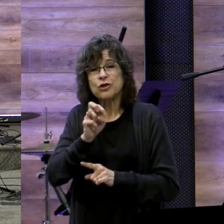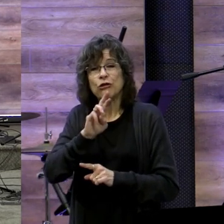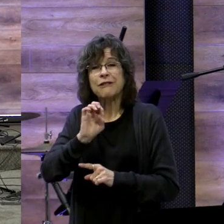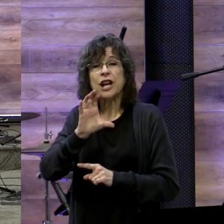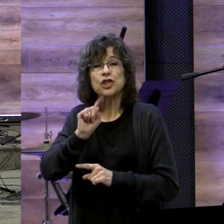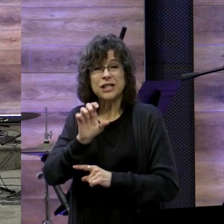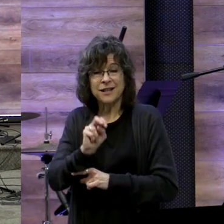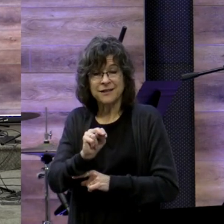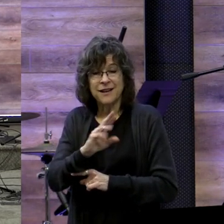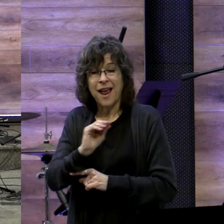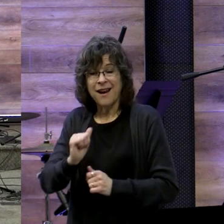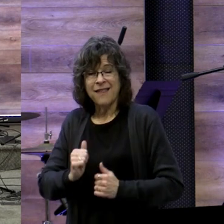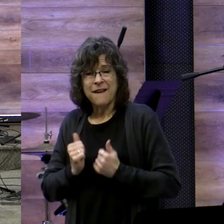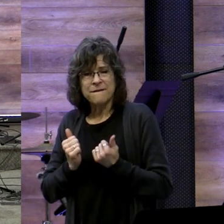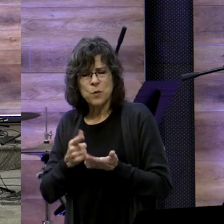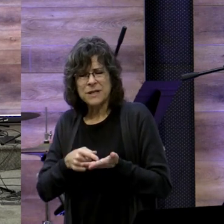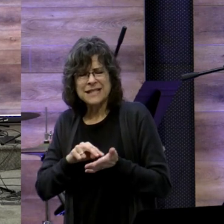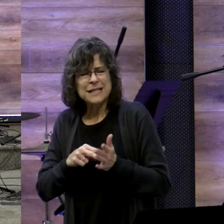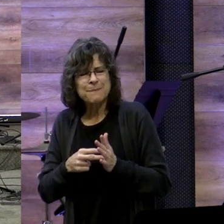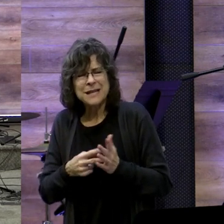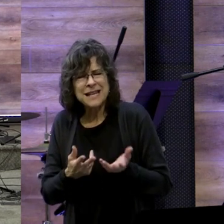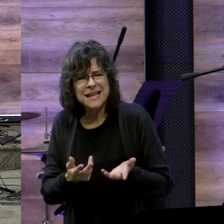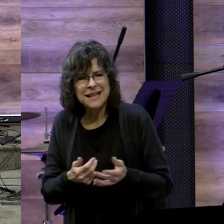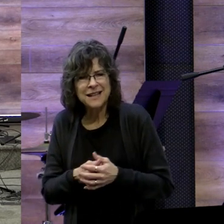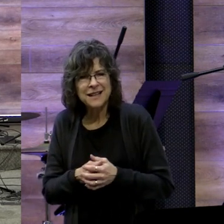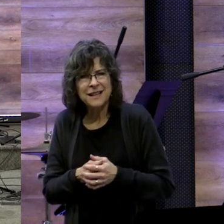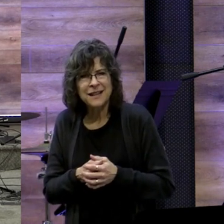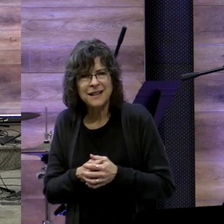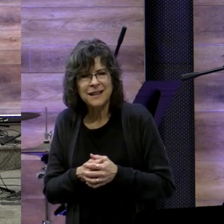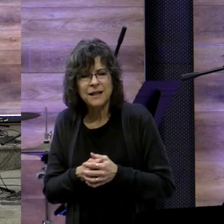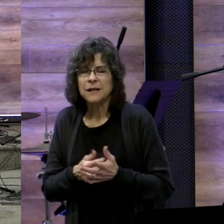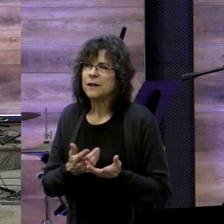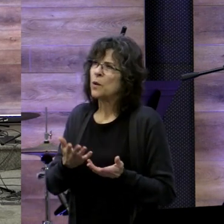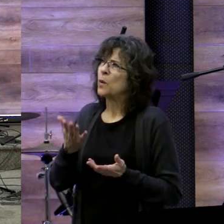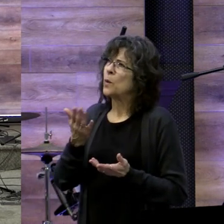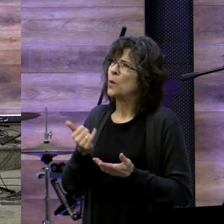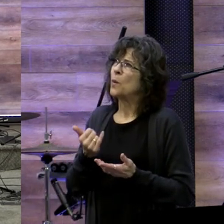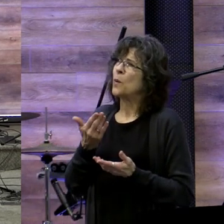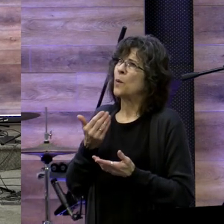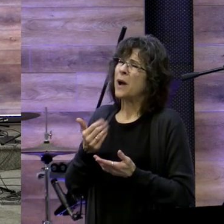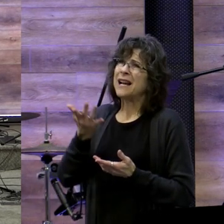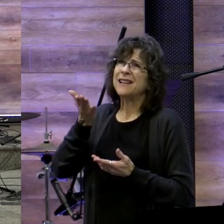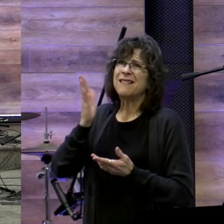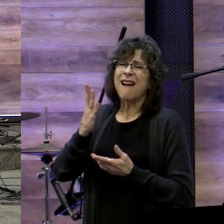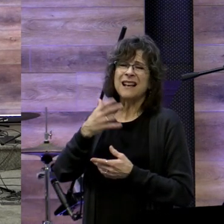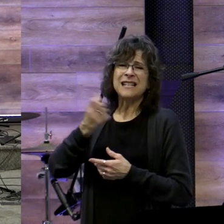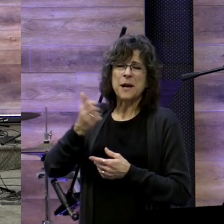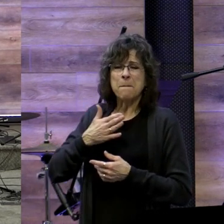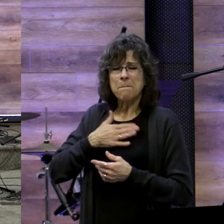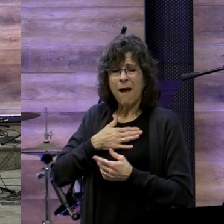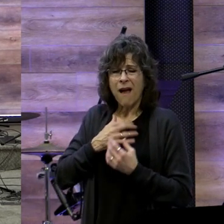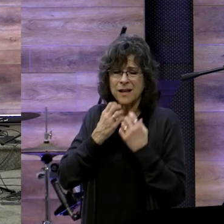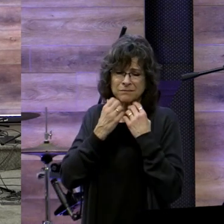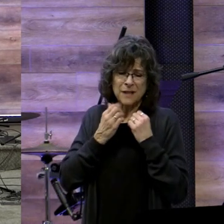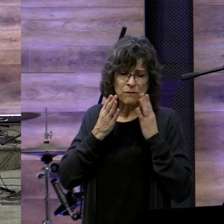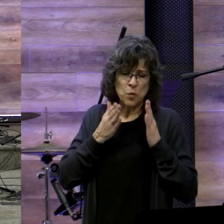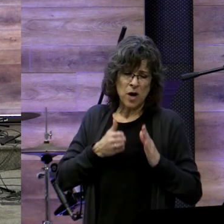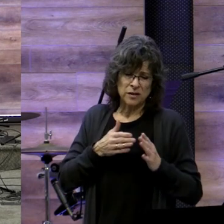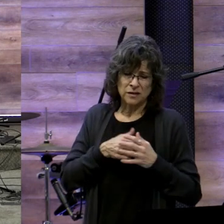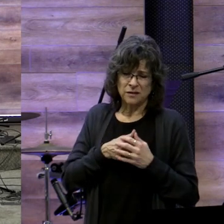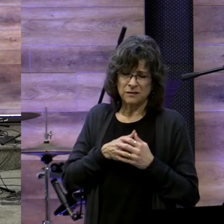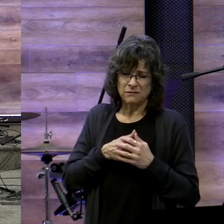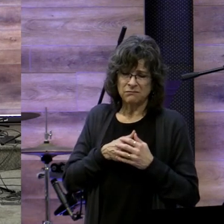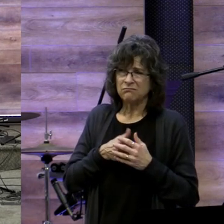Why didn't God heal my loved one? Why did they die? Why does it seem like God doesn't answer my